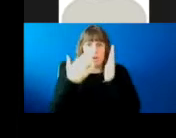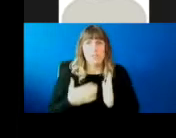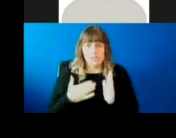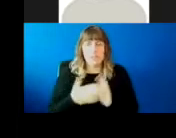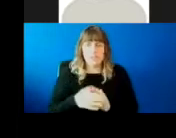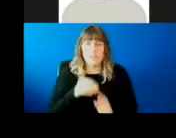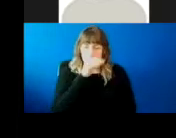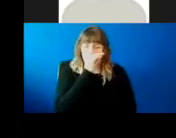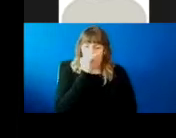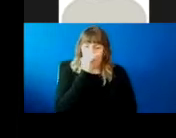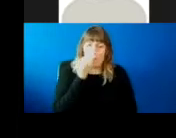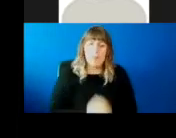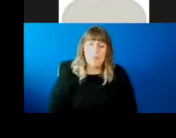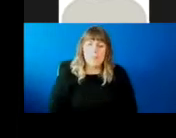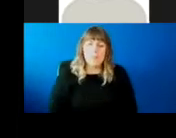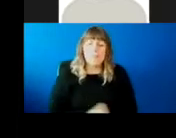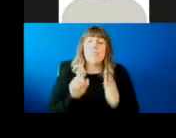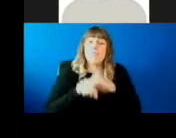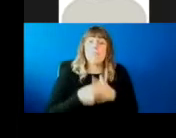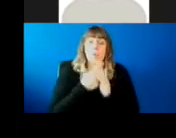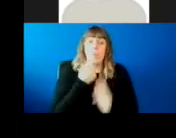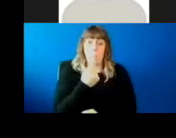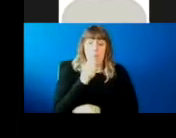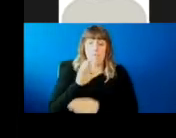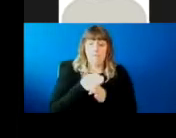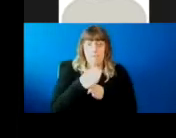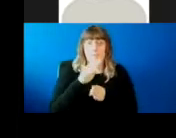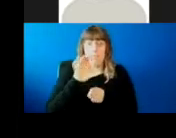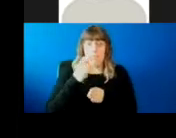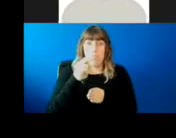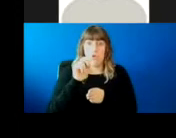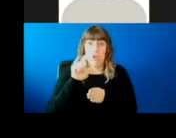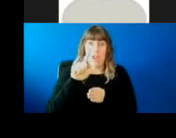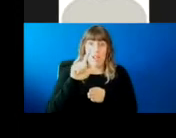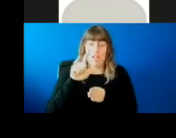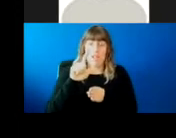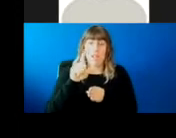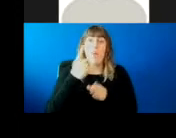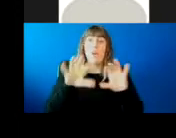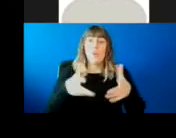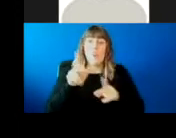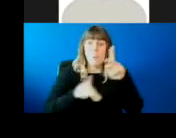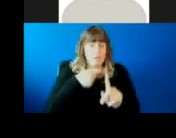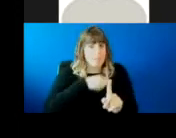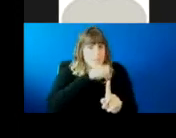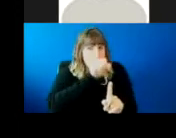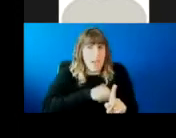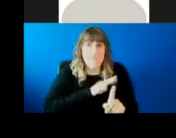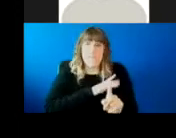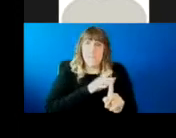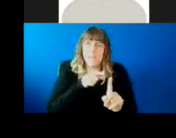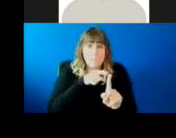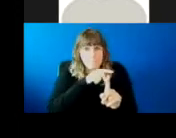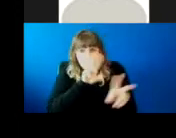own. Start with one channel, follow a group of people that you love, figure